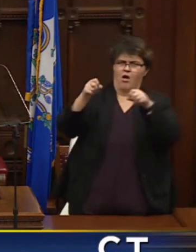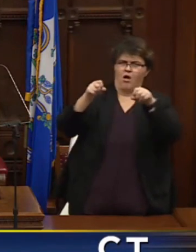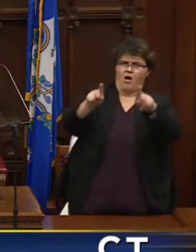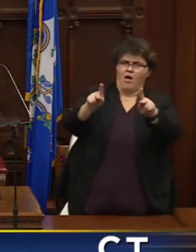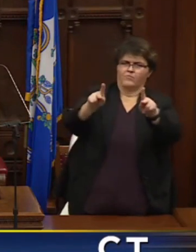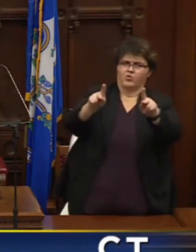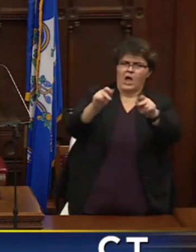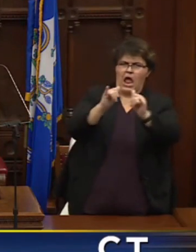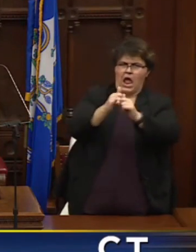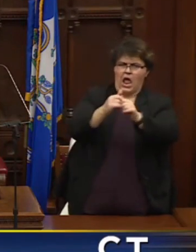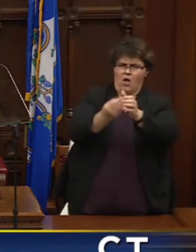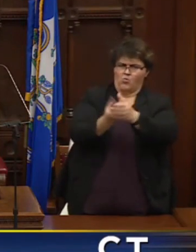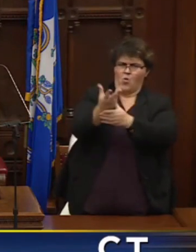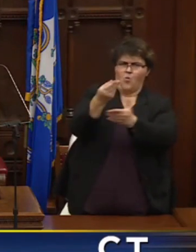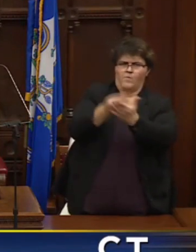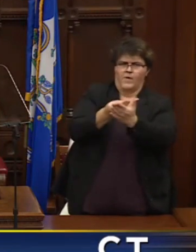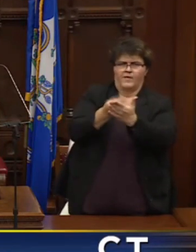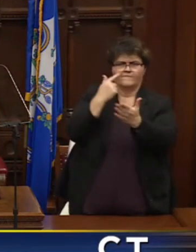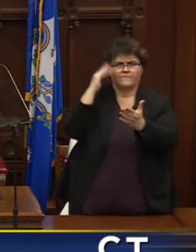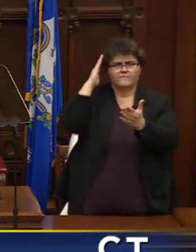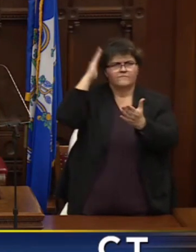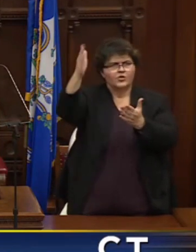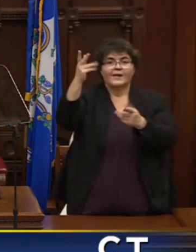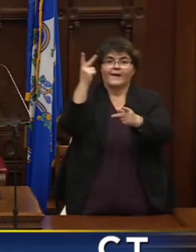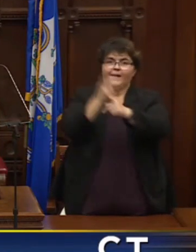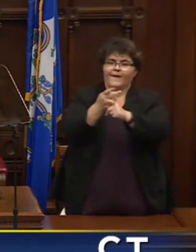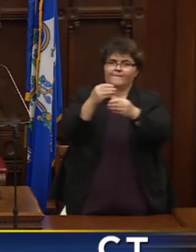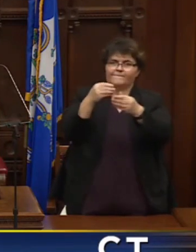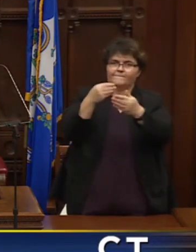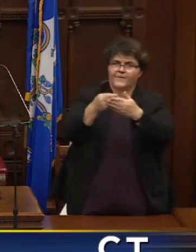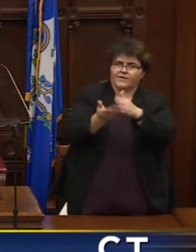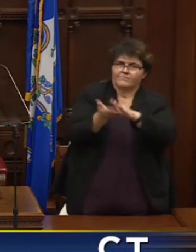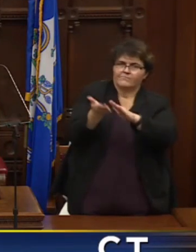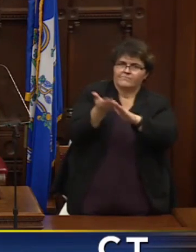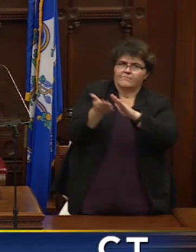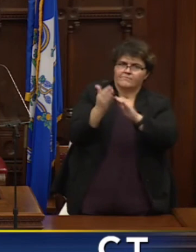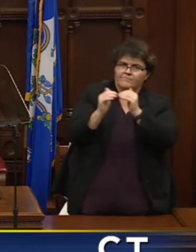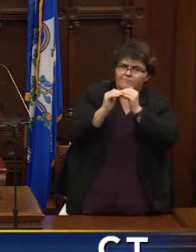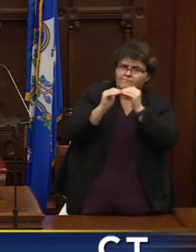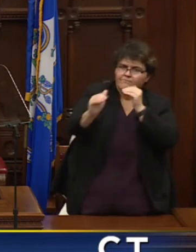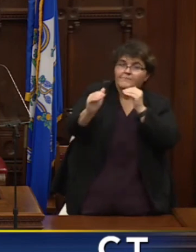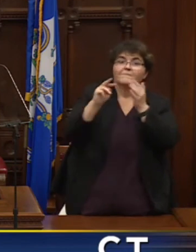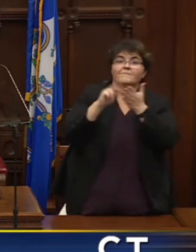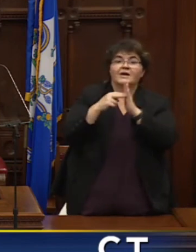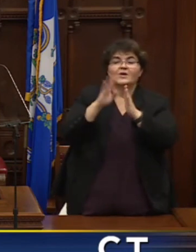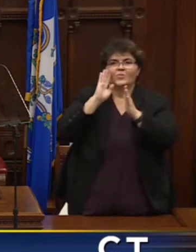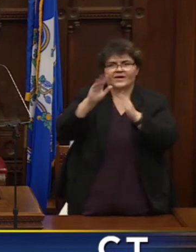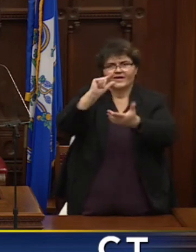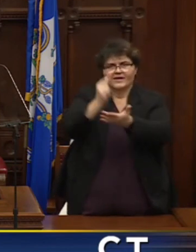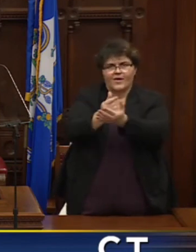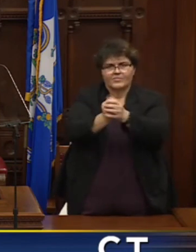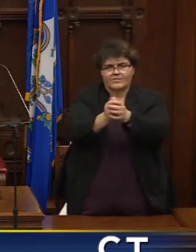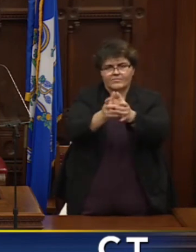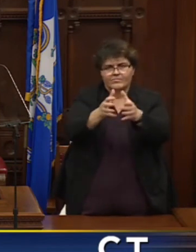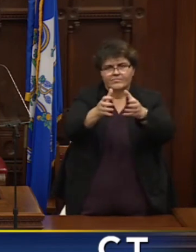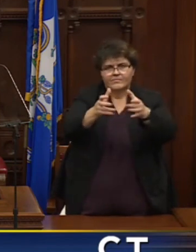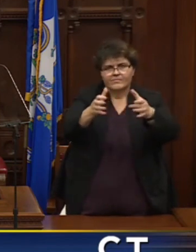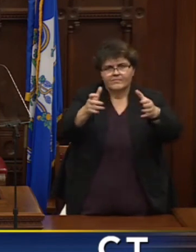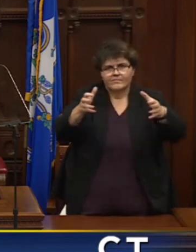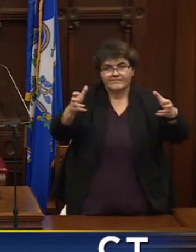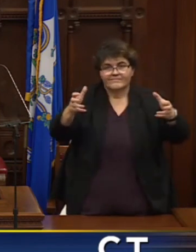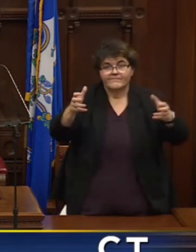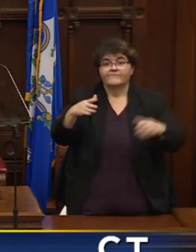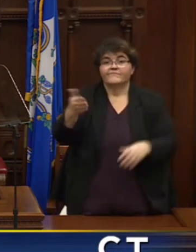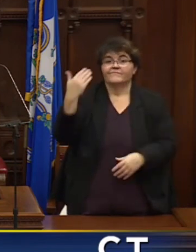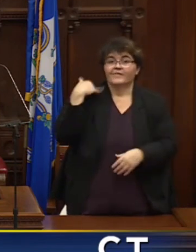stability is the foundation to inclusive growth. In 2017, the legislature put in place the fiscal guardrails